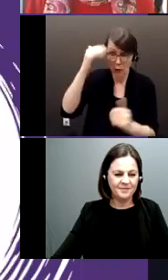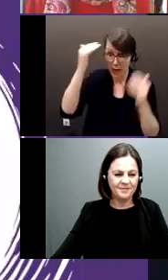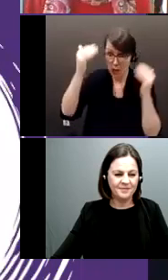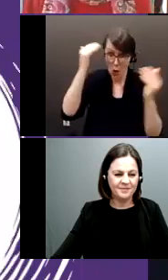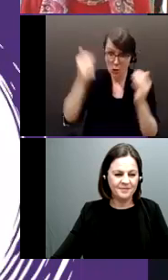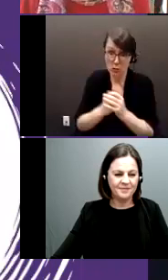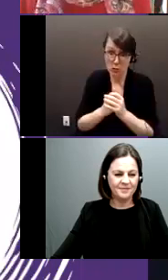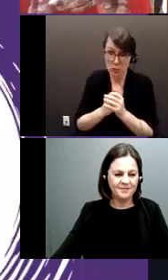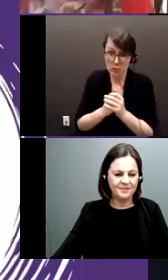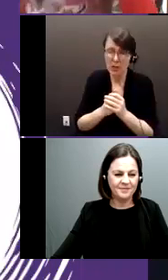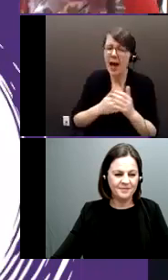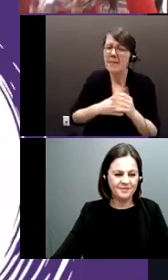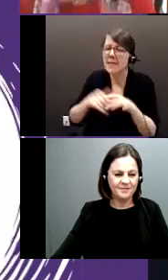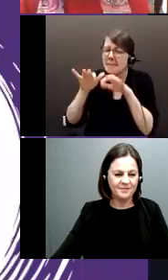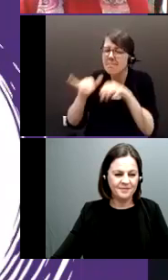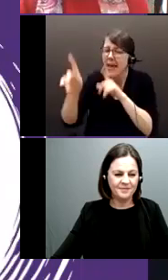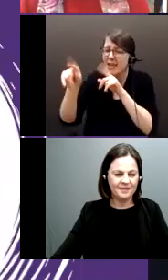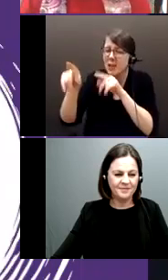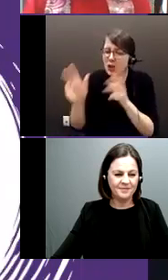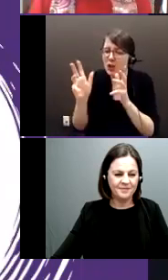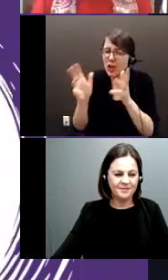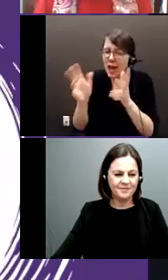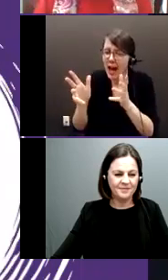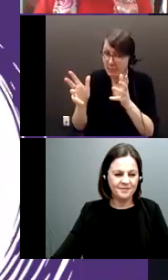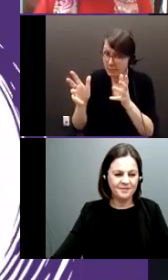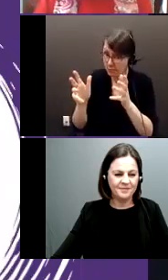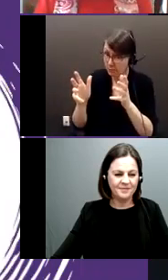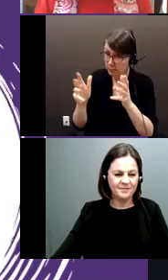Let's give it a minute or two and see what kind of response we get.